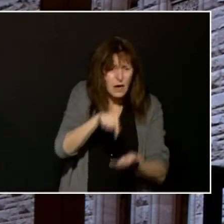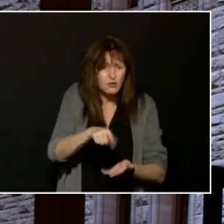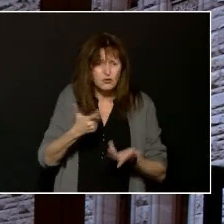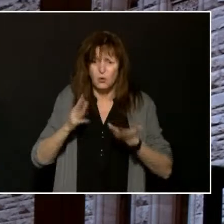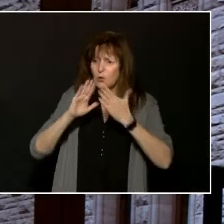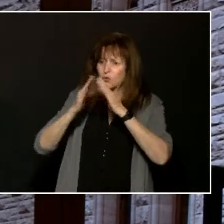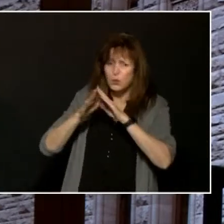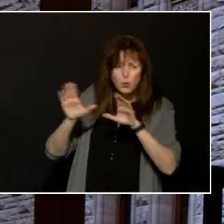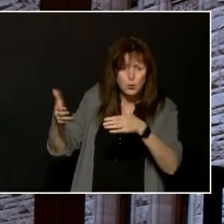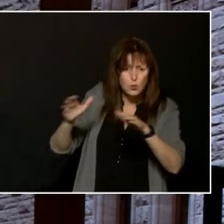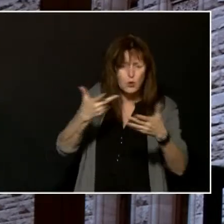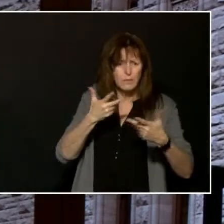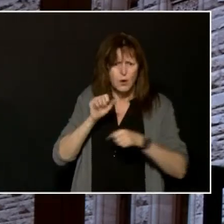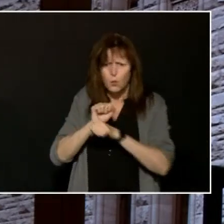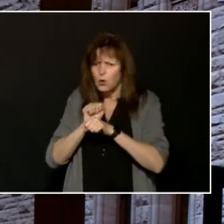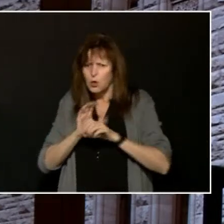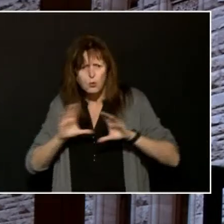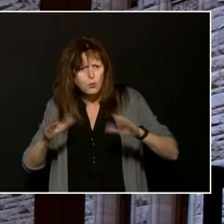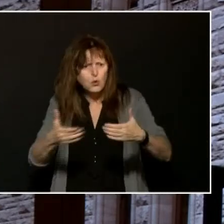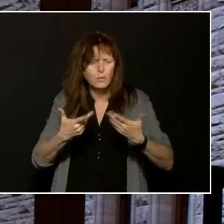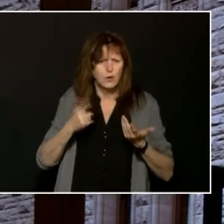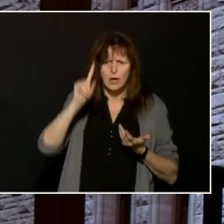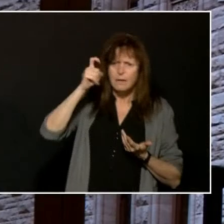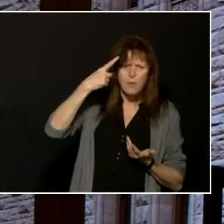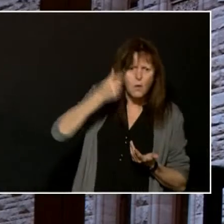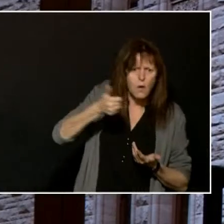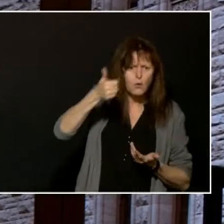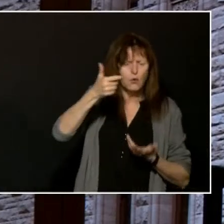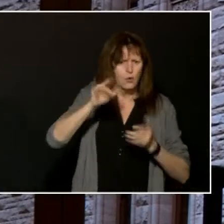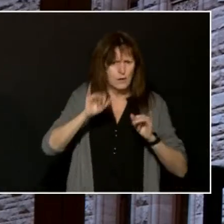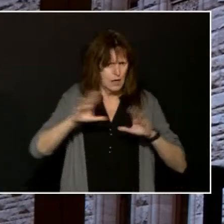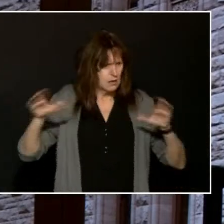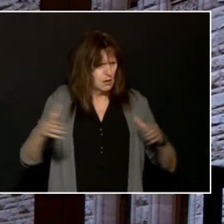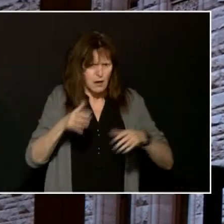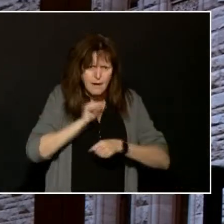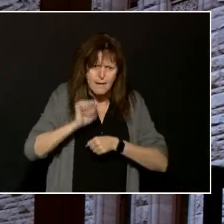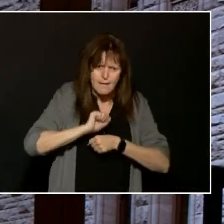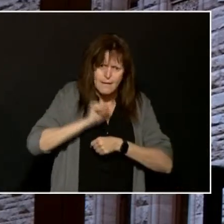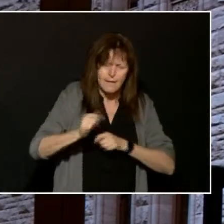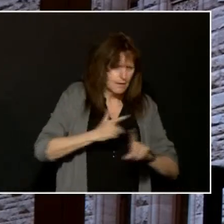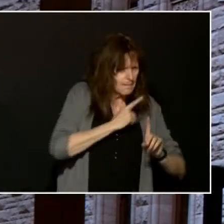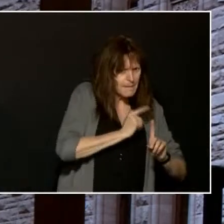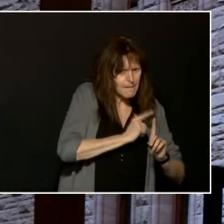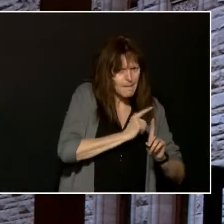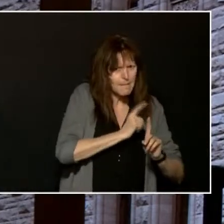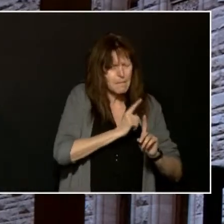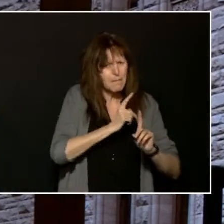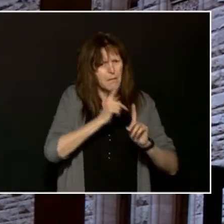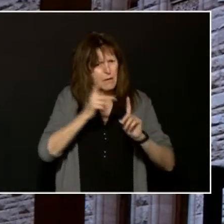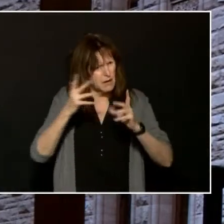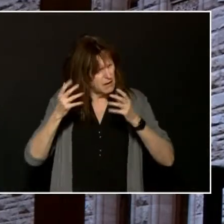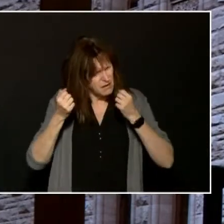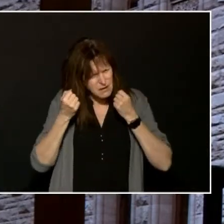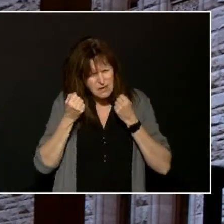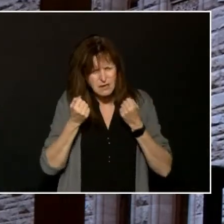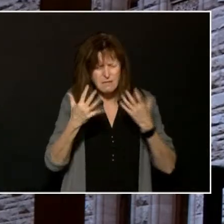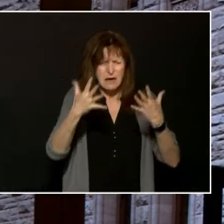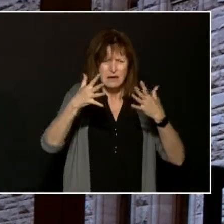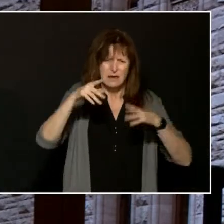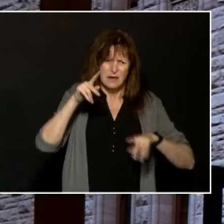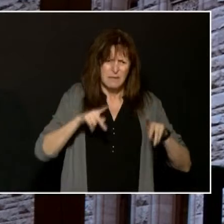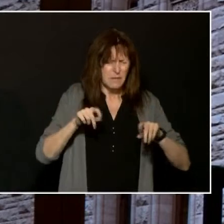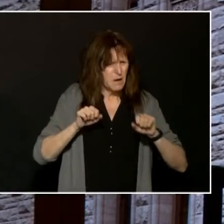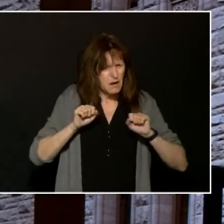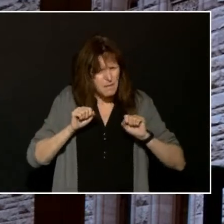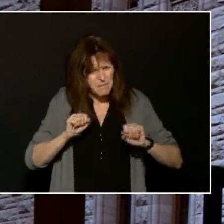groups. Many different facets are working in all different areas to get as many people done as possible in the right focus and to